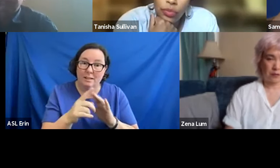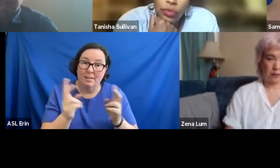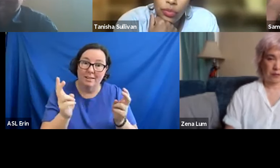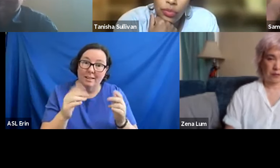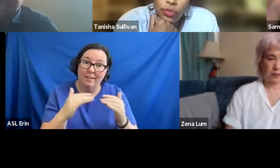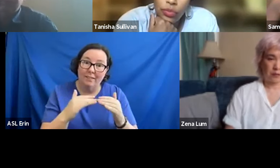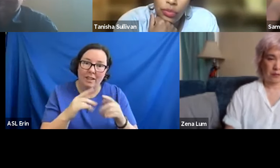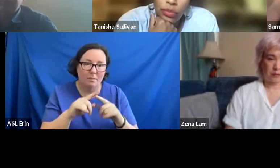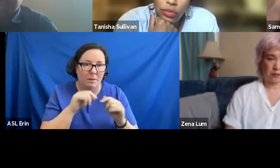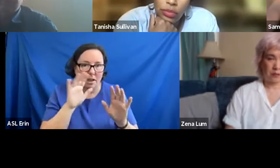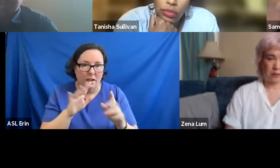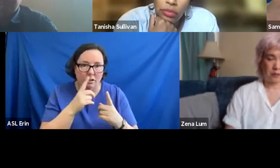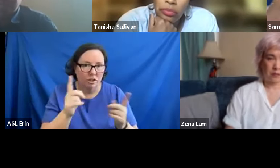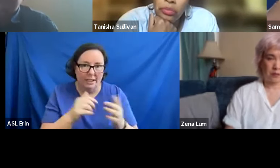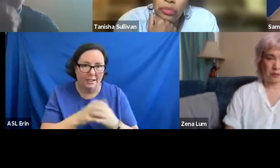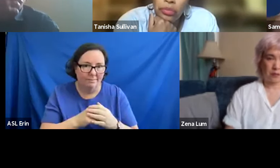its uniformity.